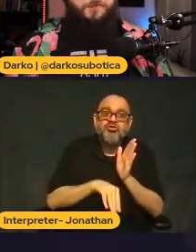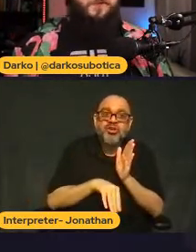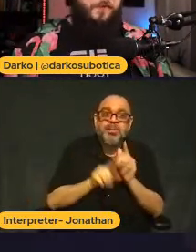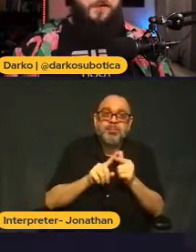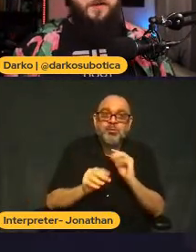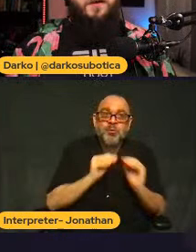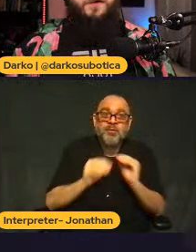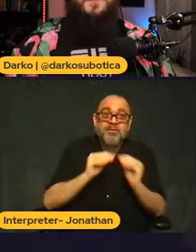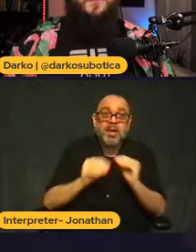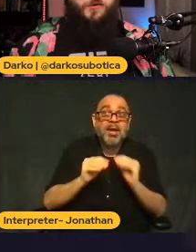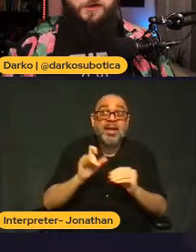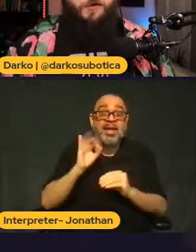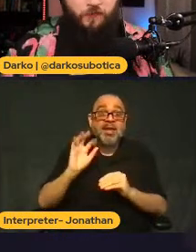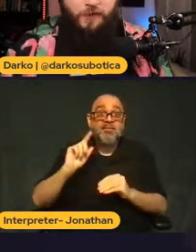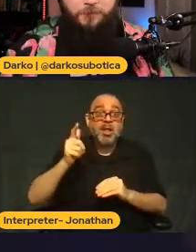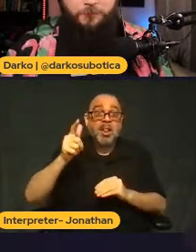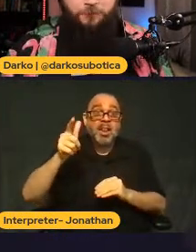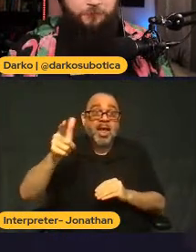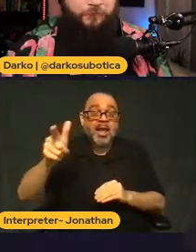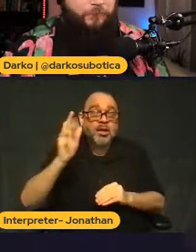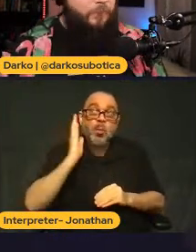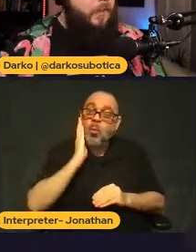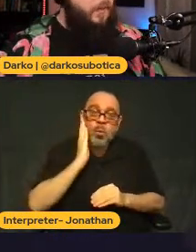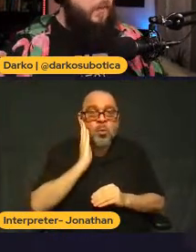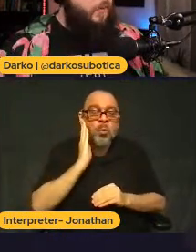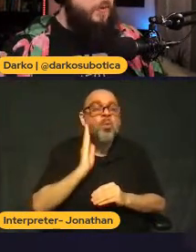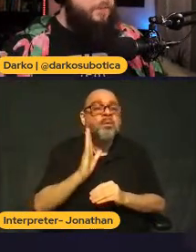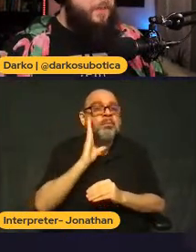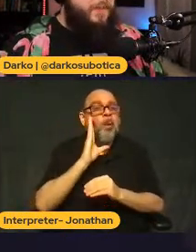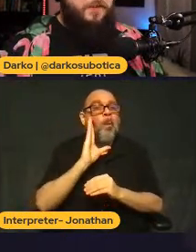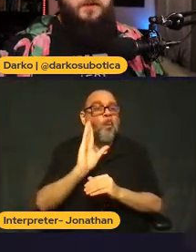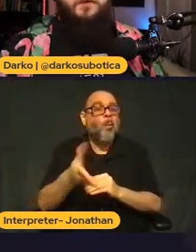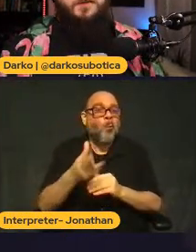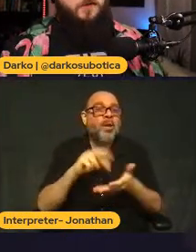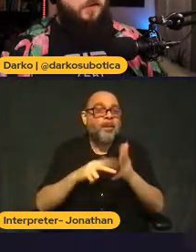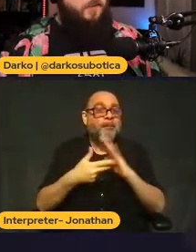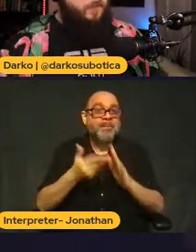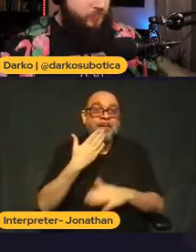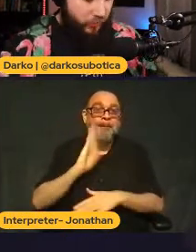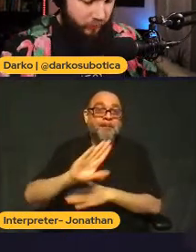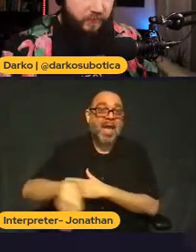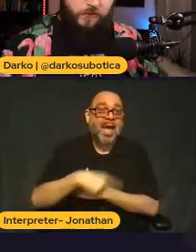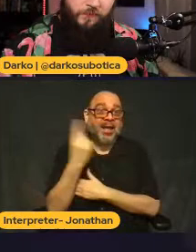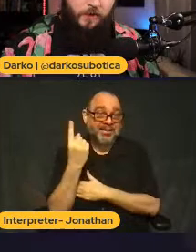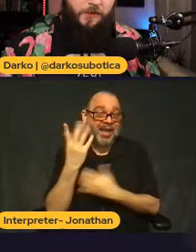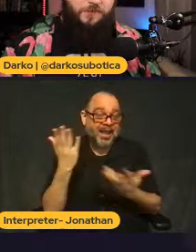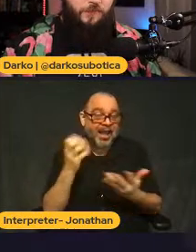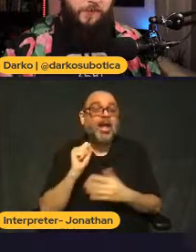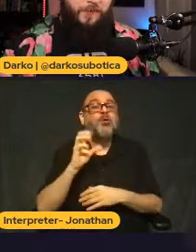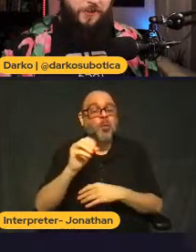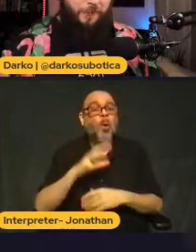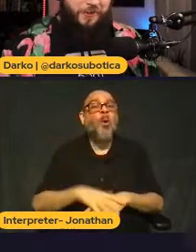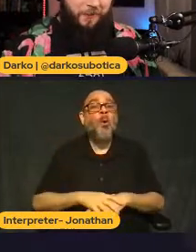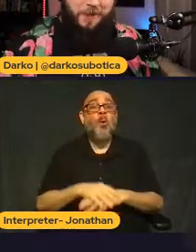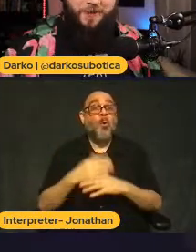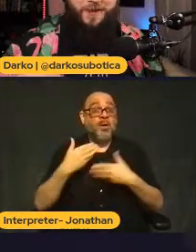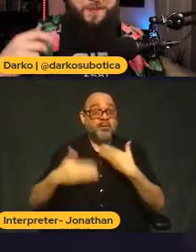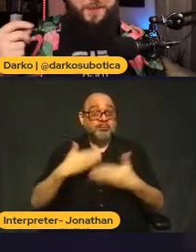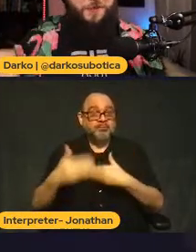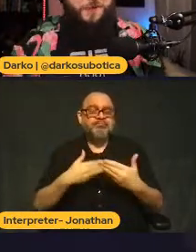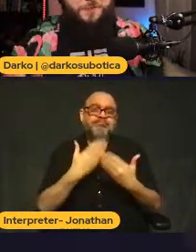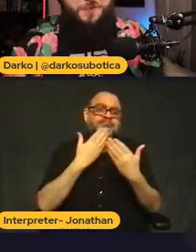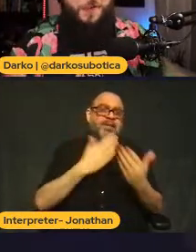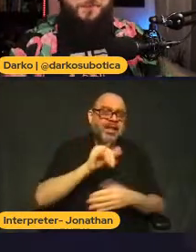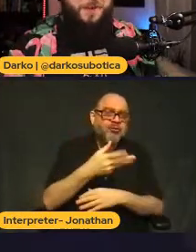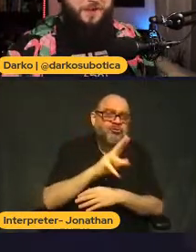you get people, well, ruining your Friday. With that being said, first of all, Jonathan, thank you very much for interpreting me.